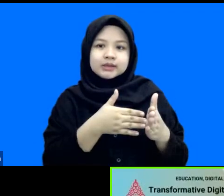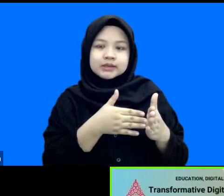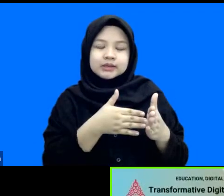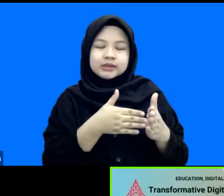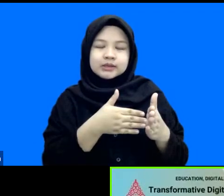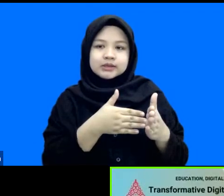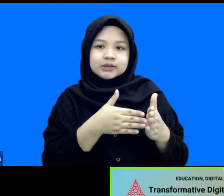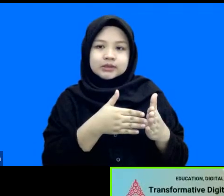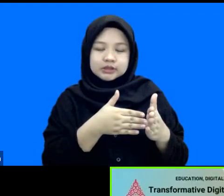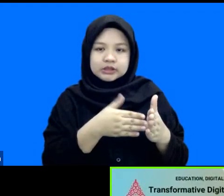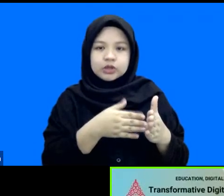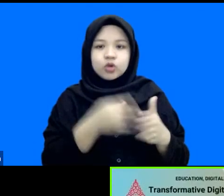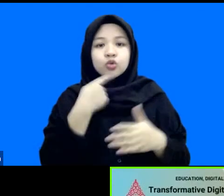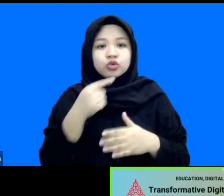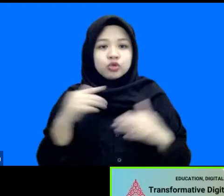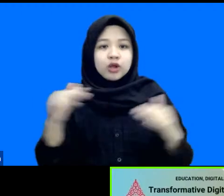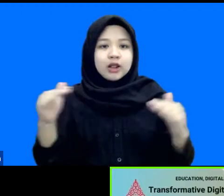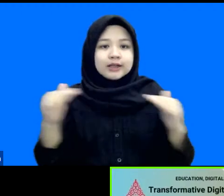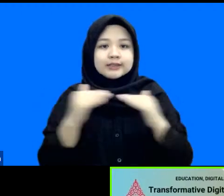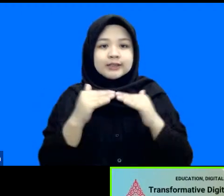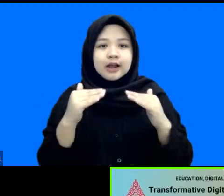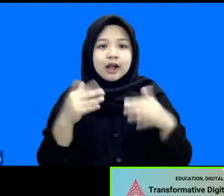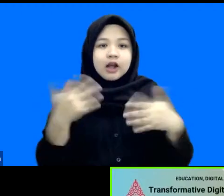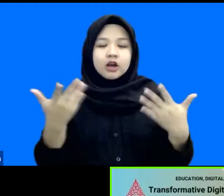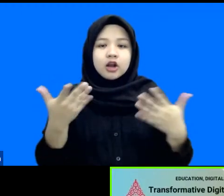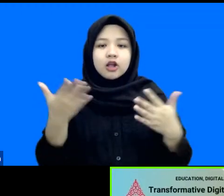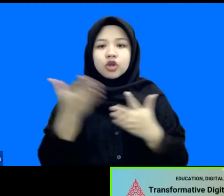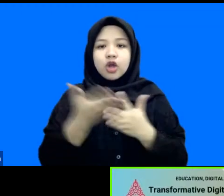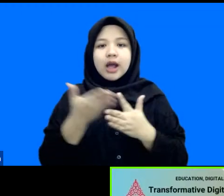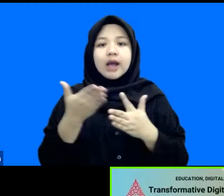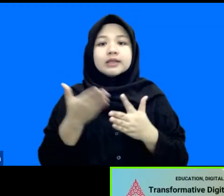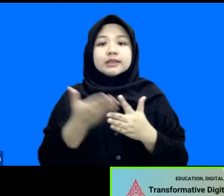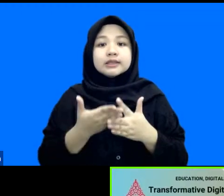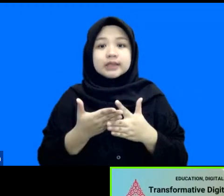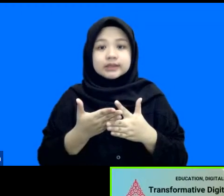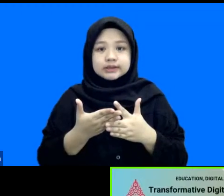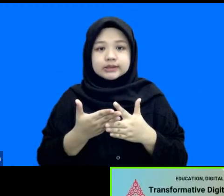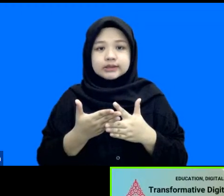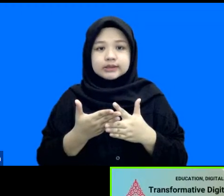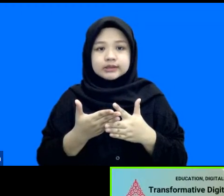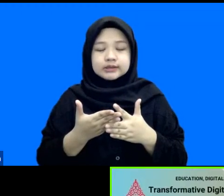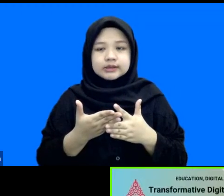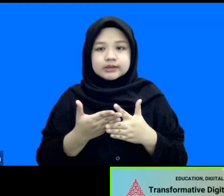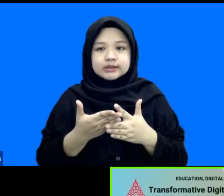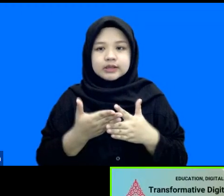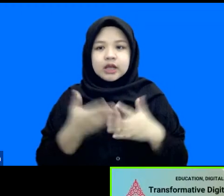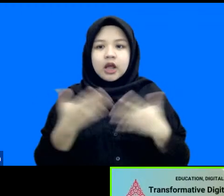inequality, in access to the internet and learning devices. Rachel also very